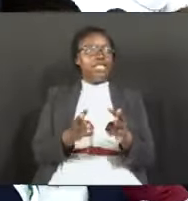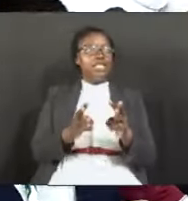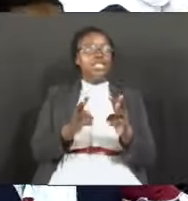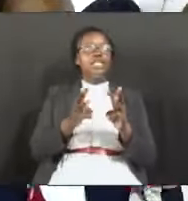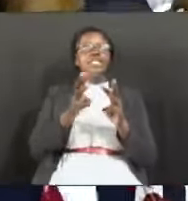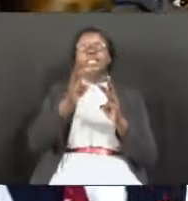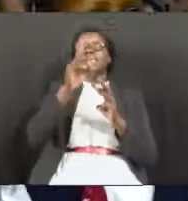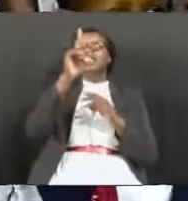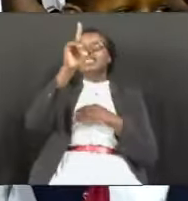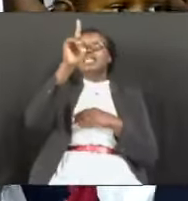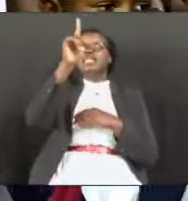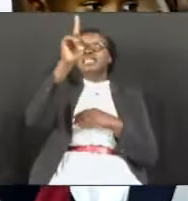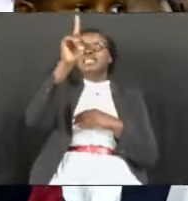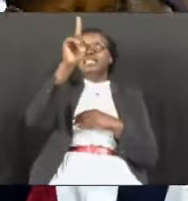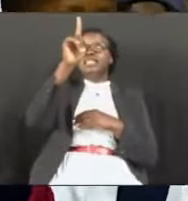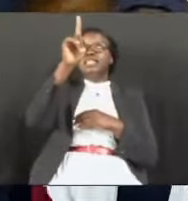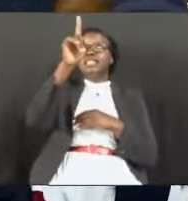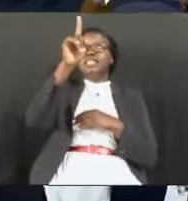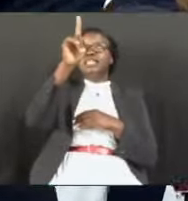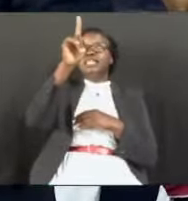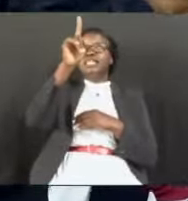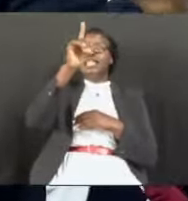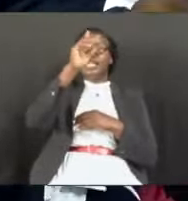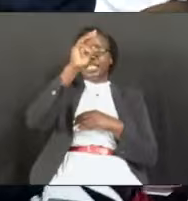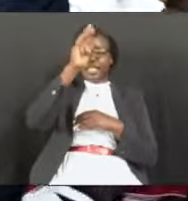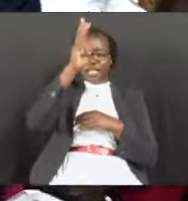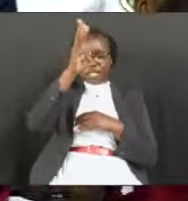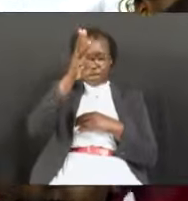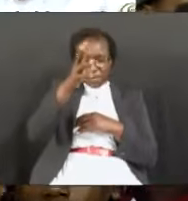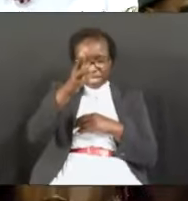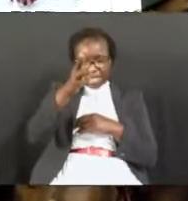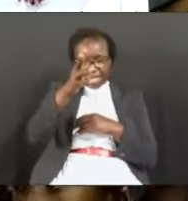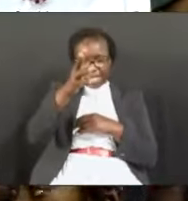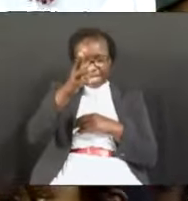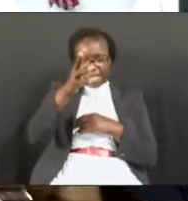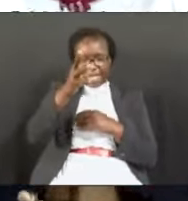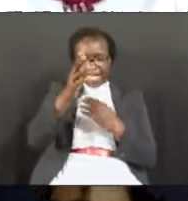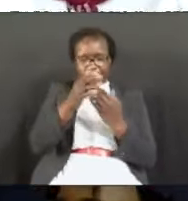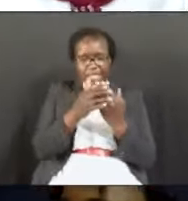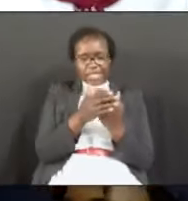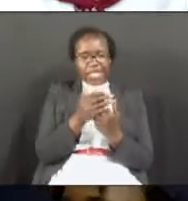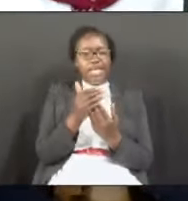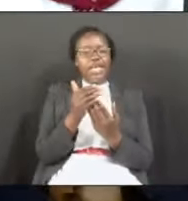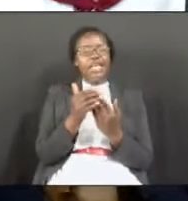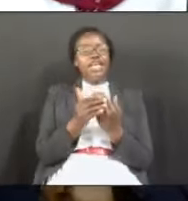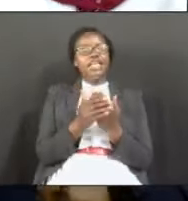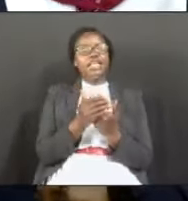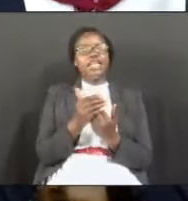Yeah.